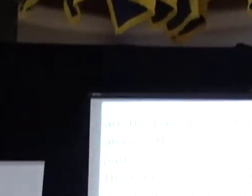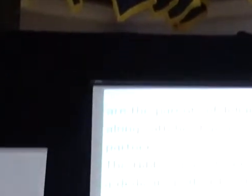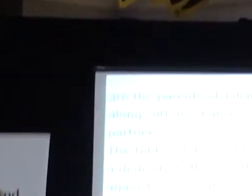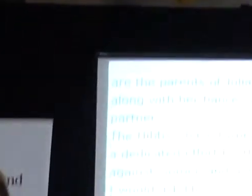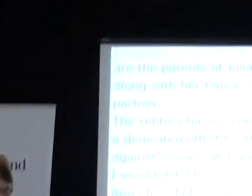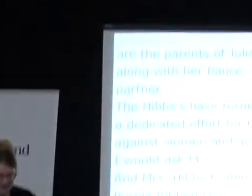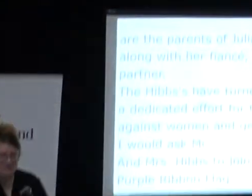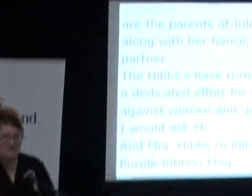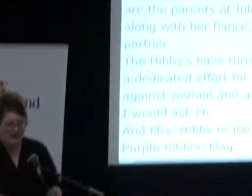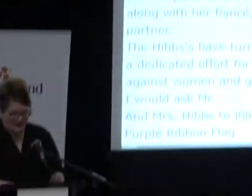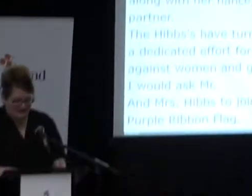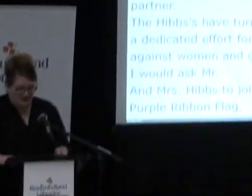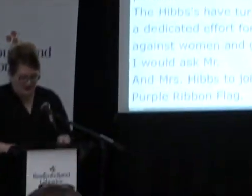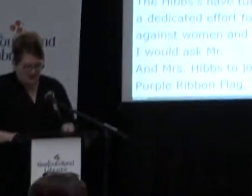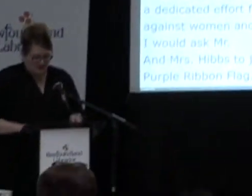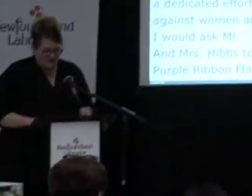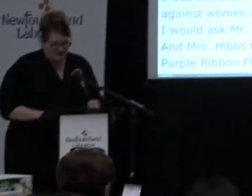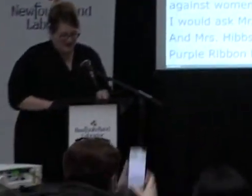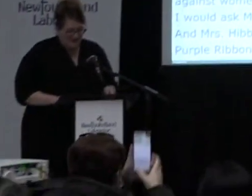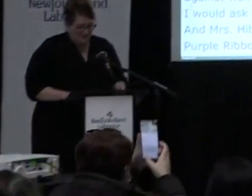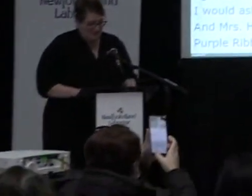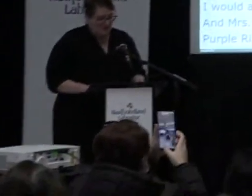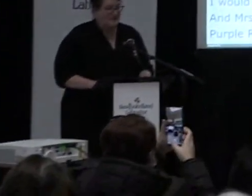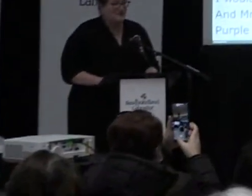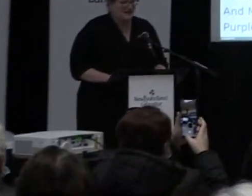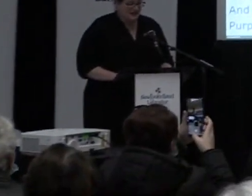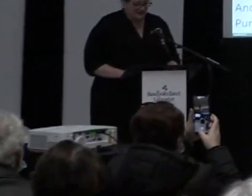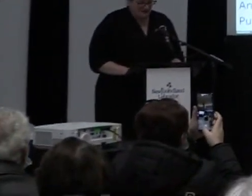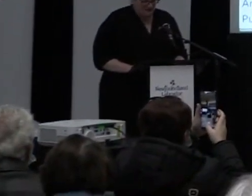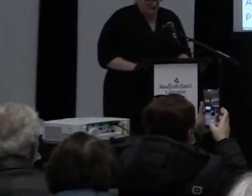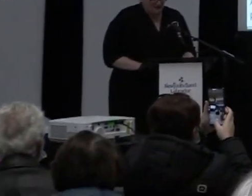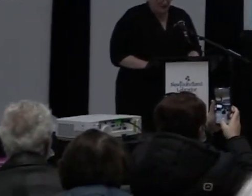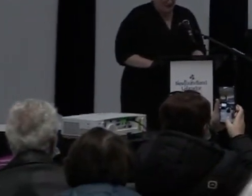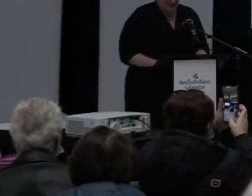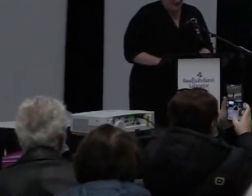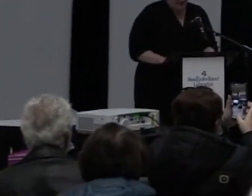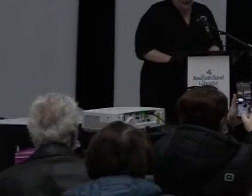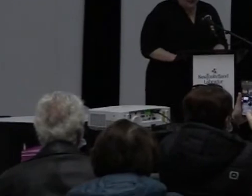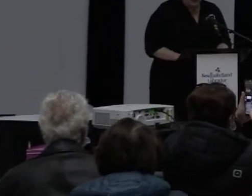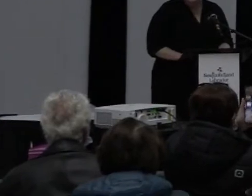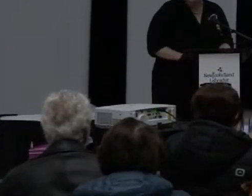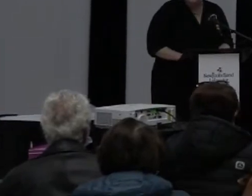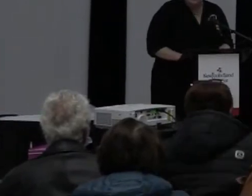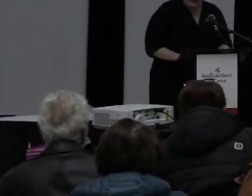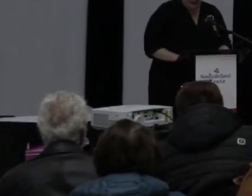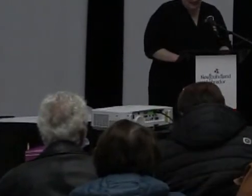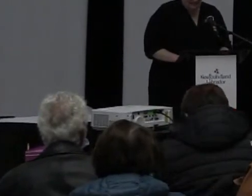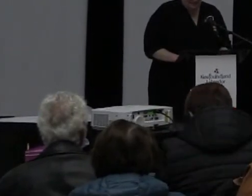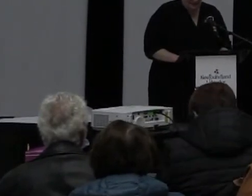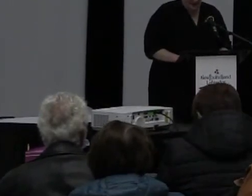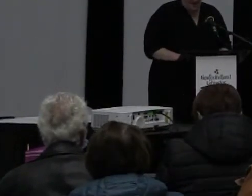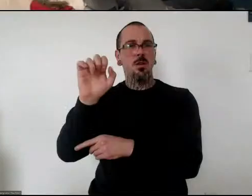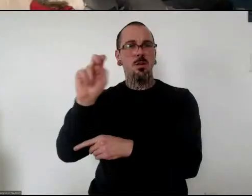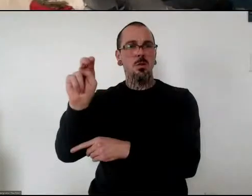The purple ribbon flag will be raised on our courtesy flagpole outside of the Confederation Building just after